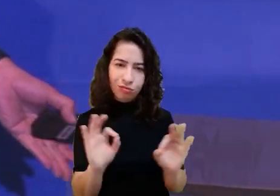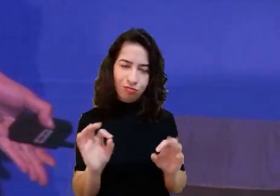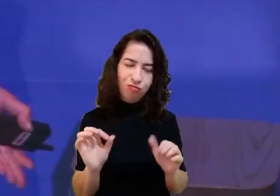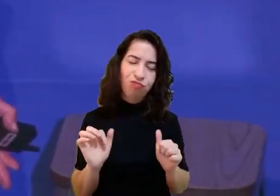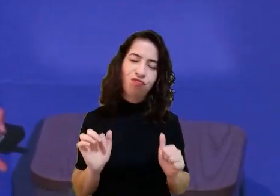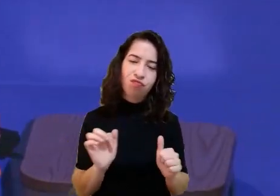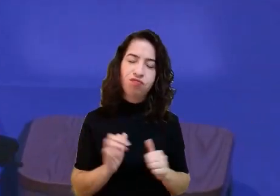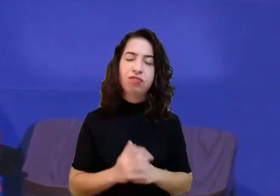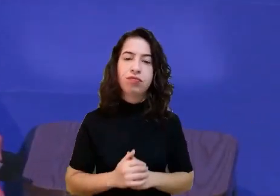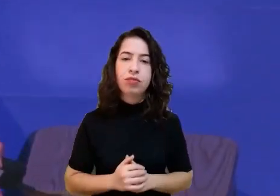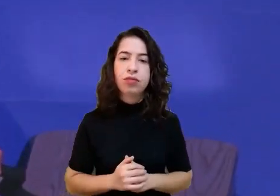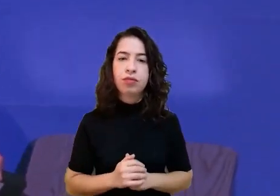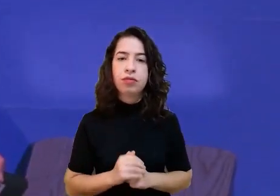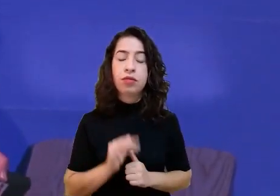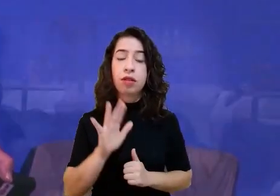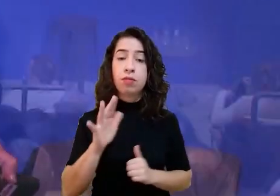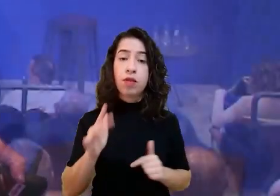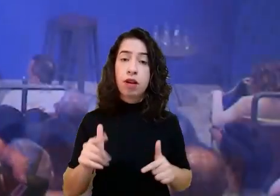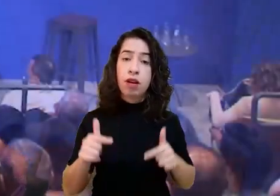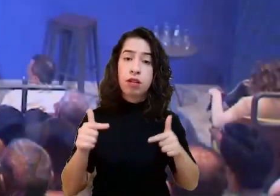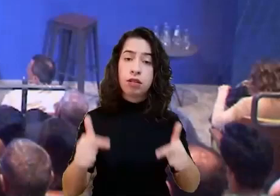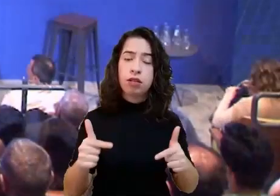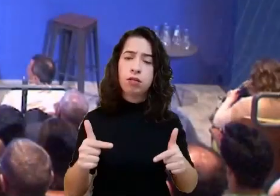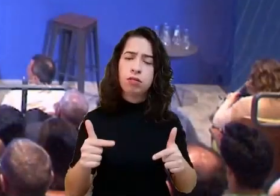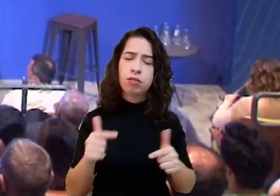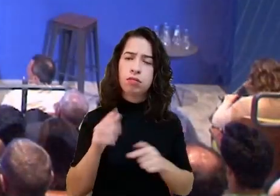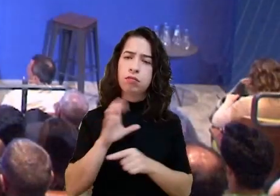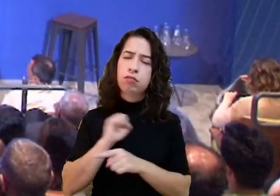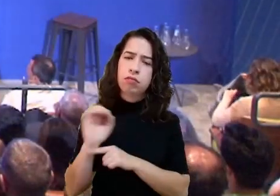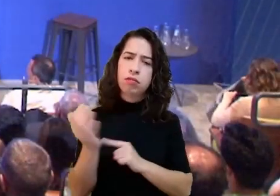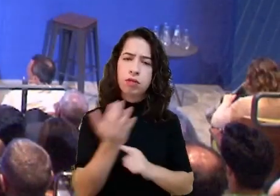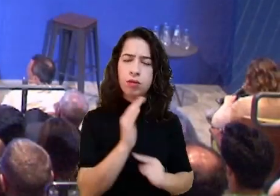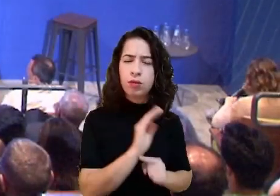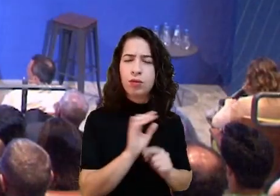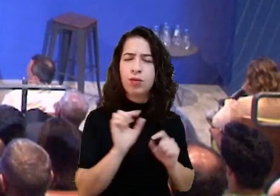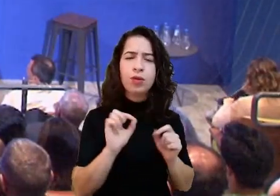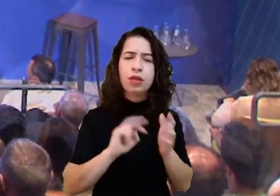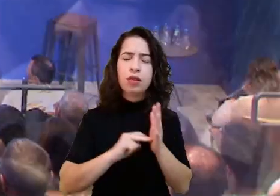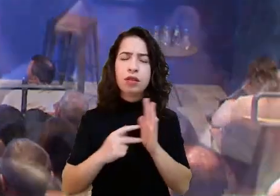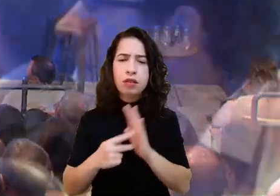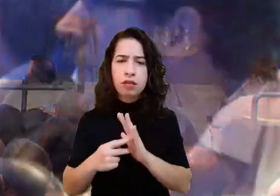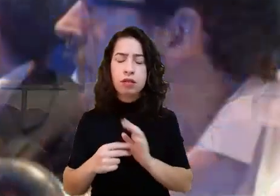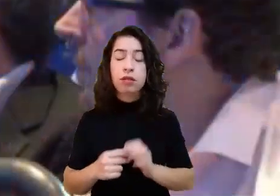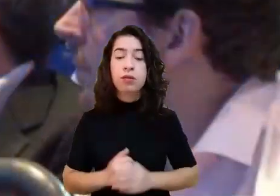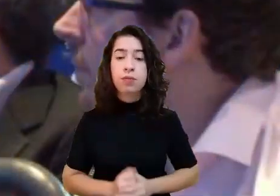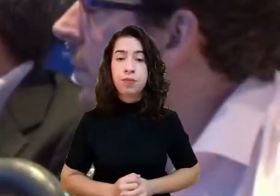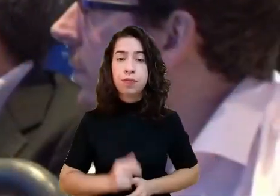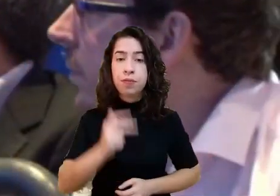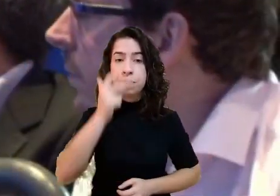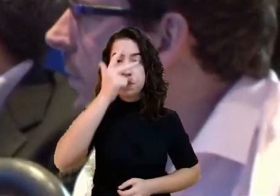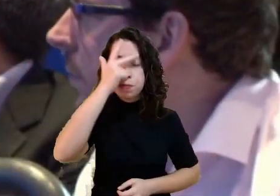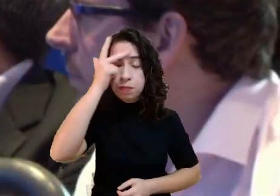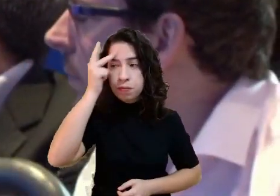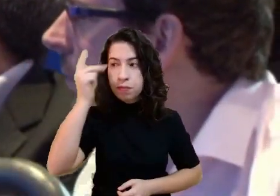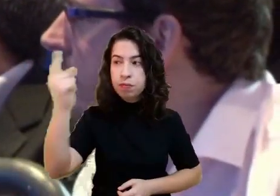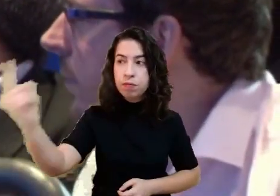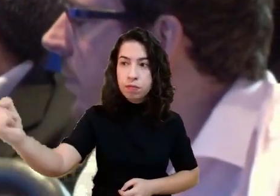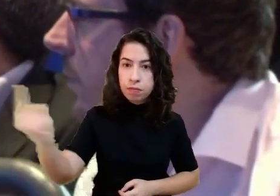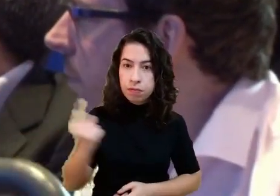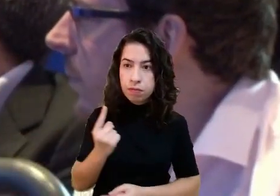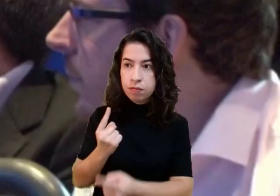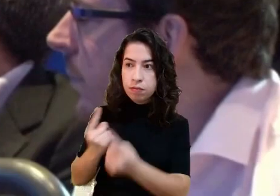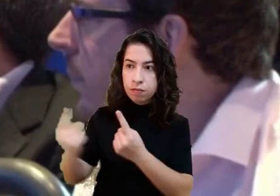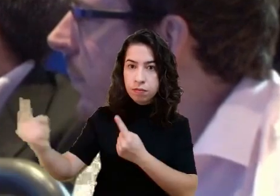Nobody does. But in practical terms, you know what it means? To bring people to the consumer